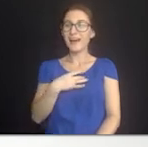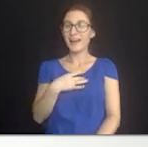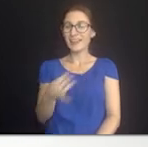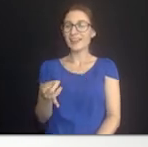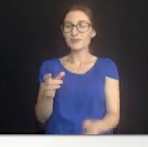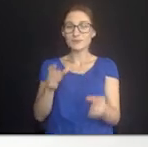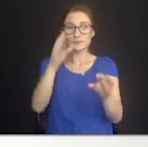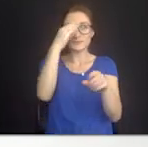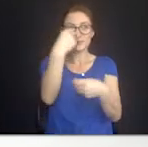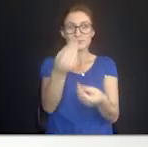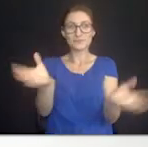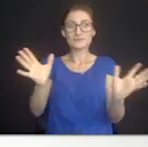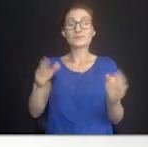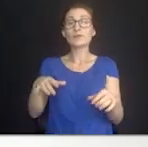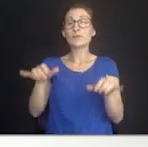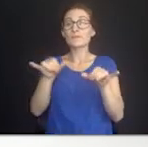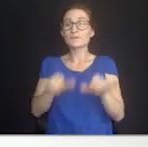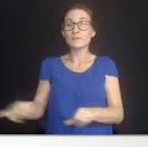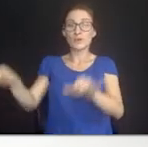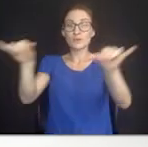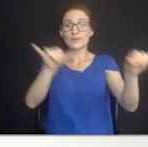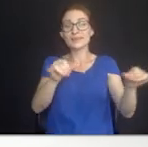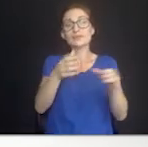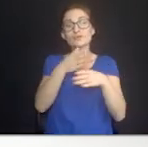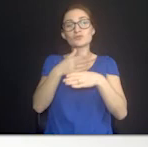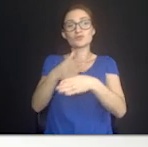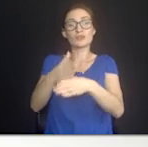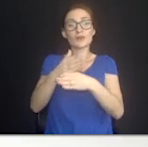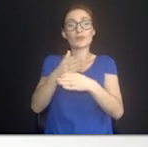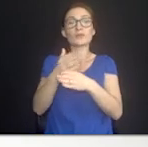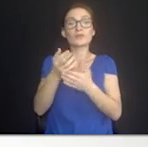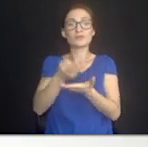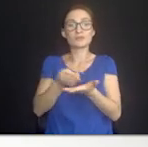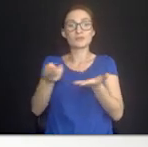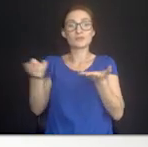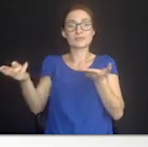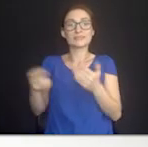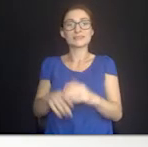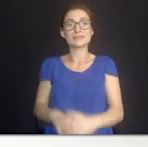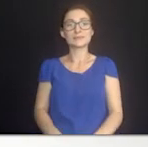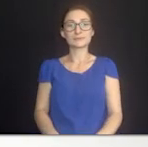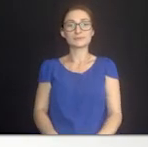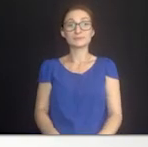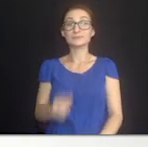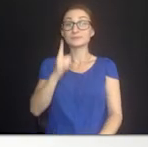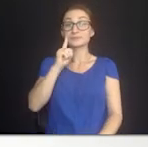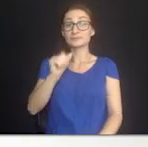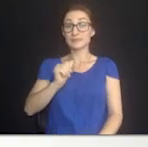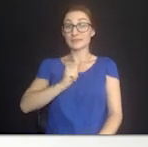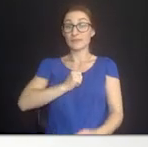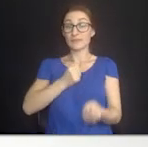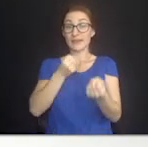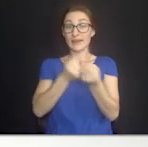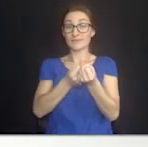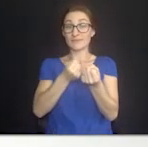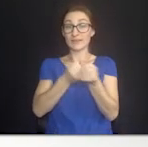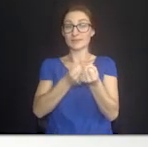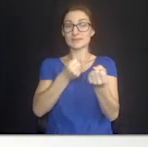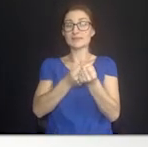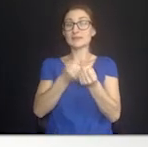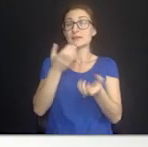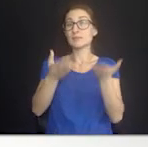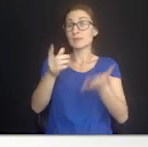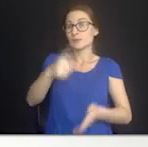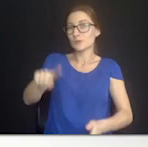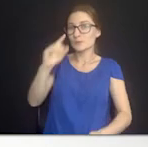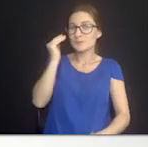I like to share some of my frequently shared resources with families. For our self-advocates, I